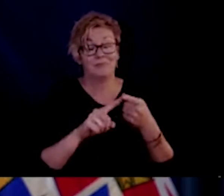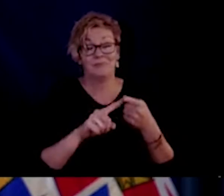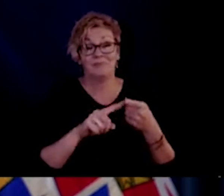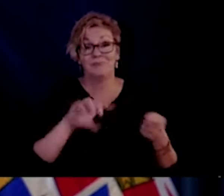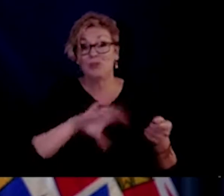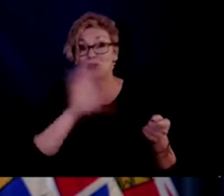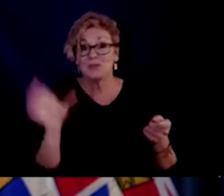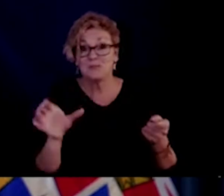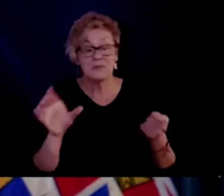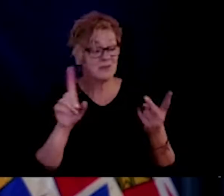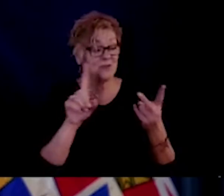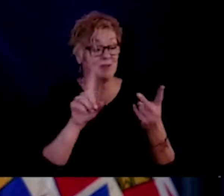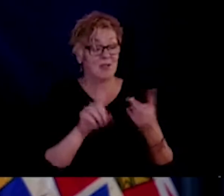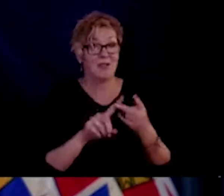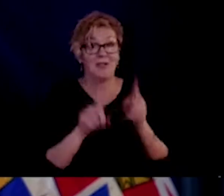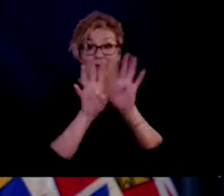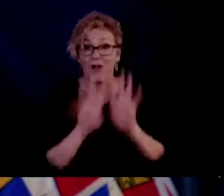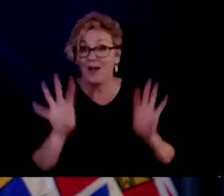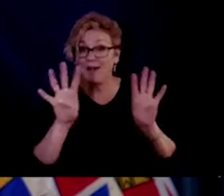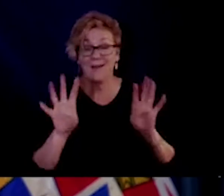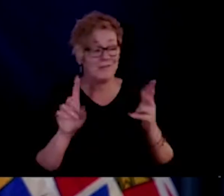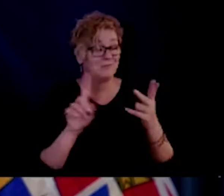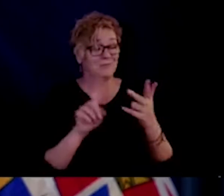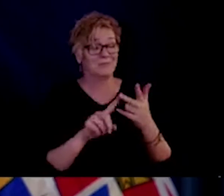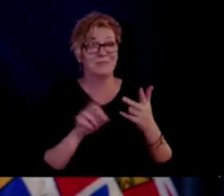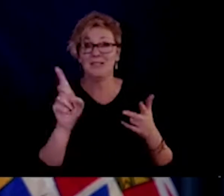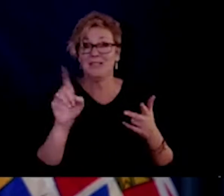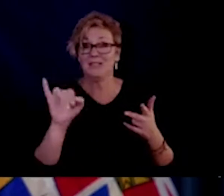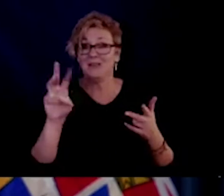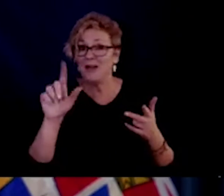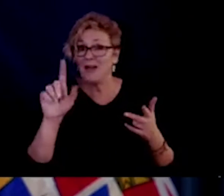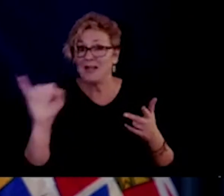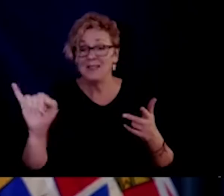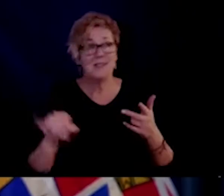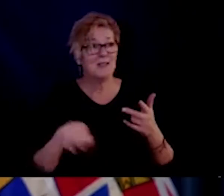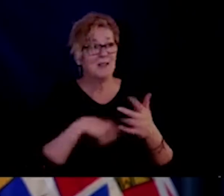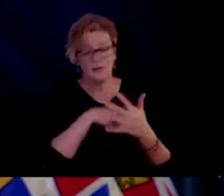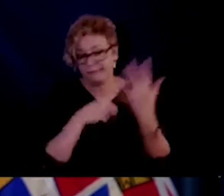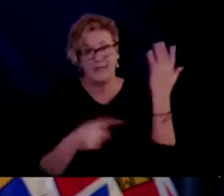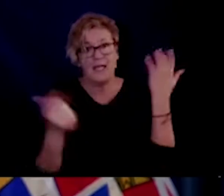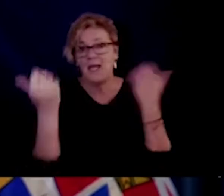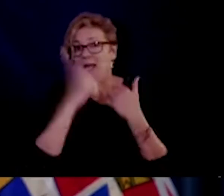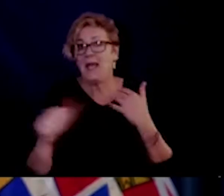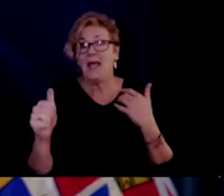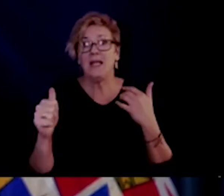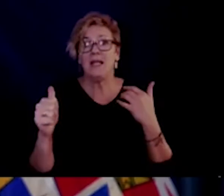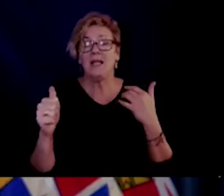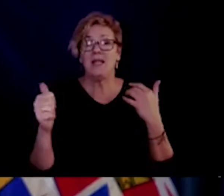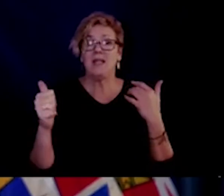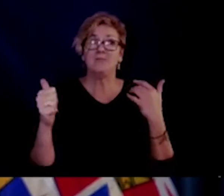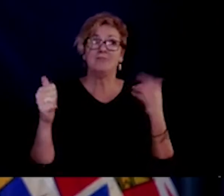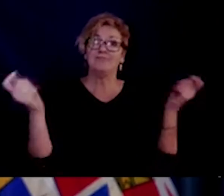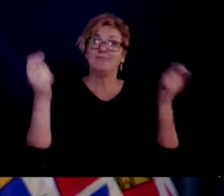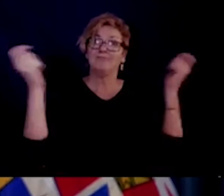can regroup and focus on our immediate families and making sure we can support each other to do